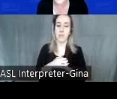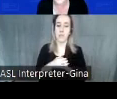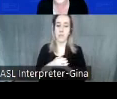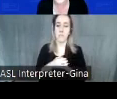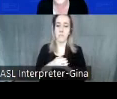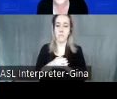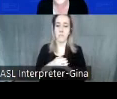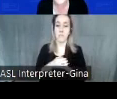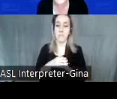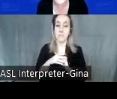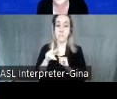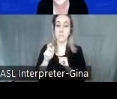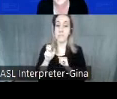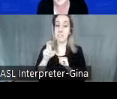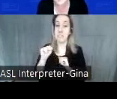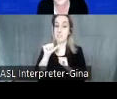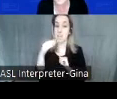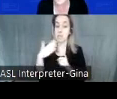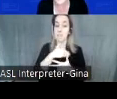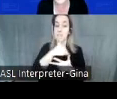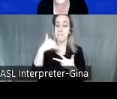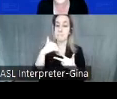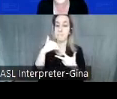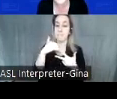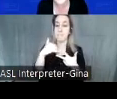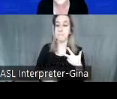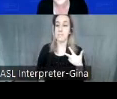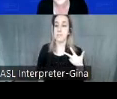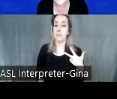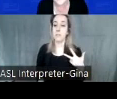If Kevin Mitchell is not with us, we'll go to our next speaker.